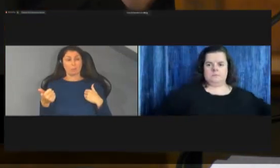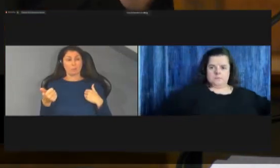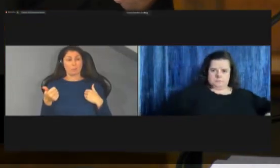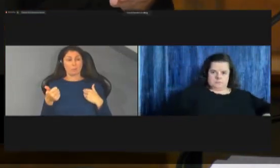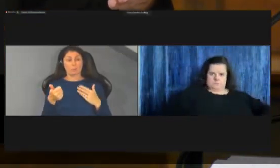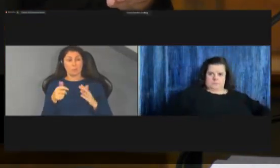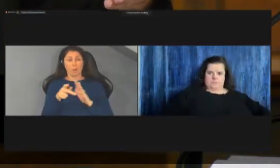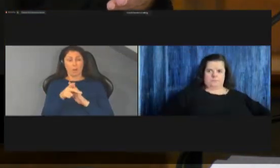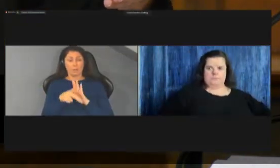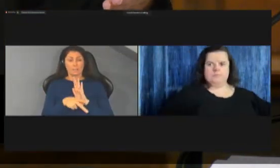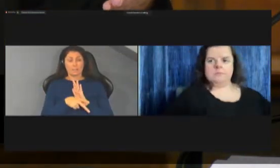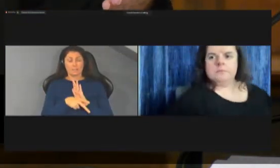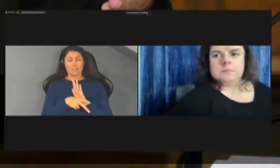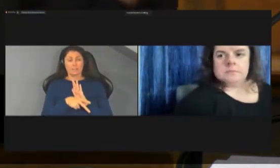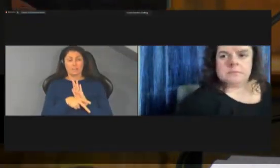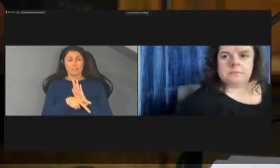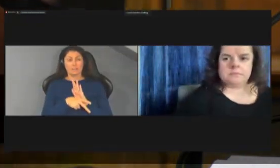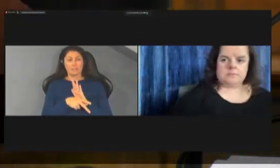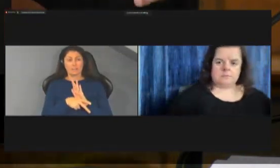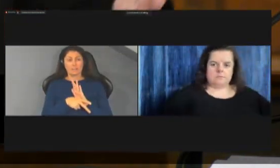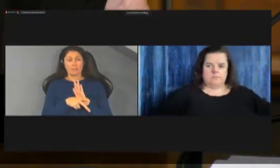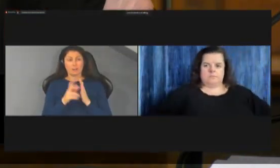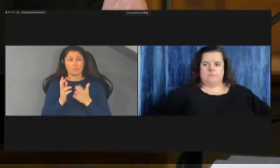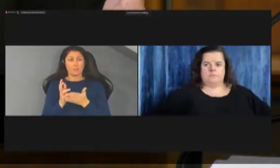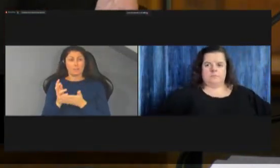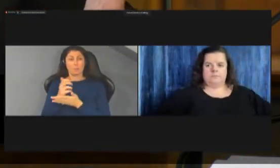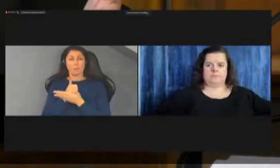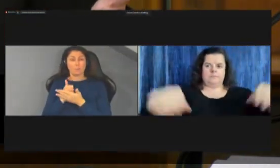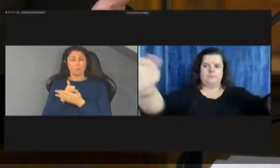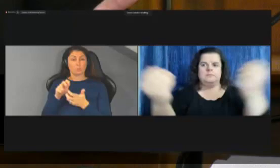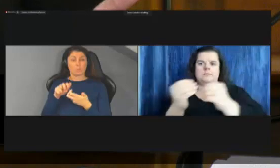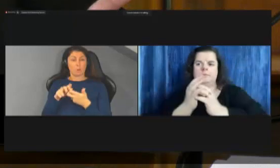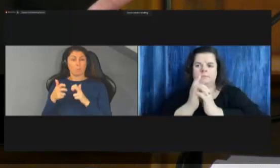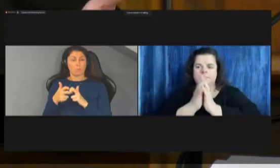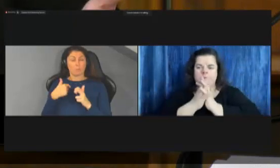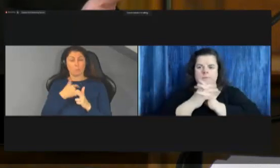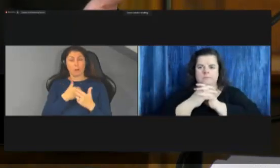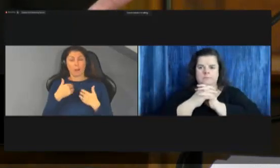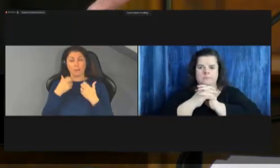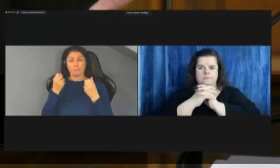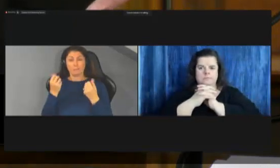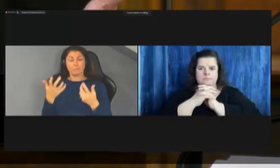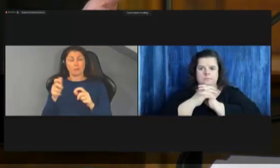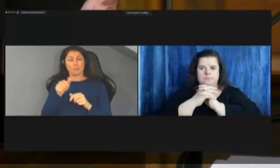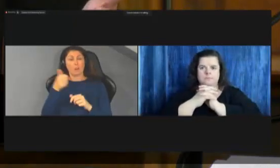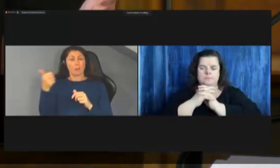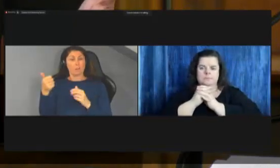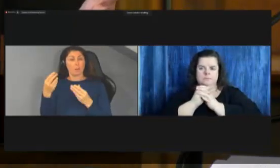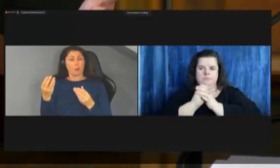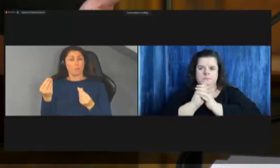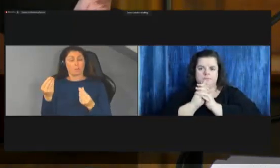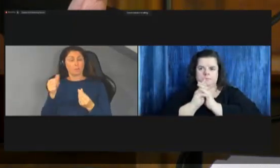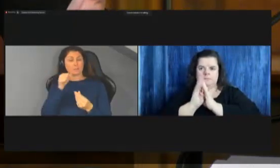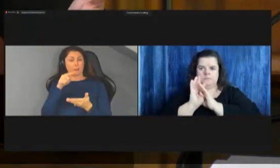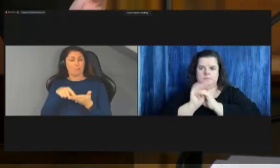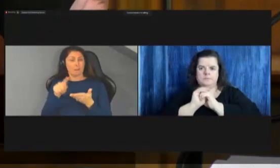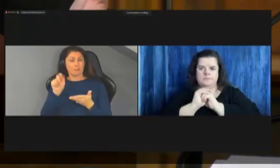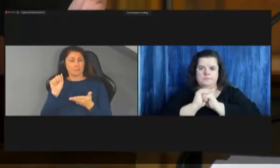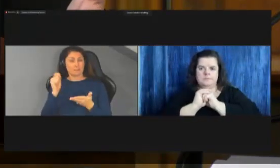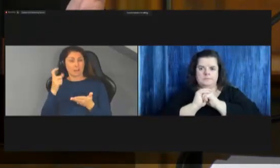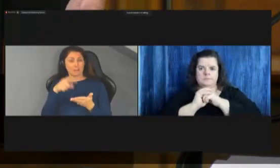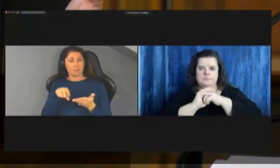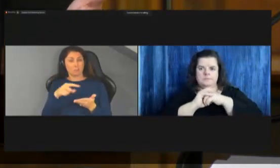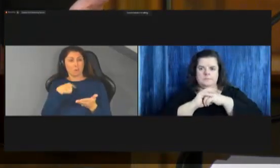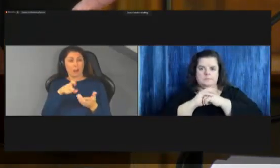policy and revenue problem, which is that we have a bunch of other properties that aren't paying taxes either. And those are the ones we haven't taken through